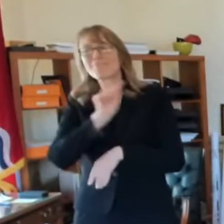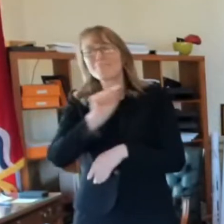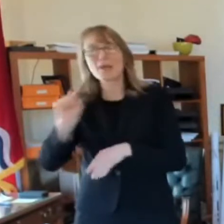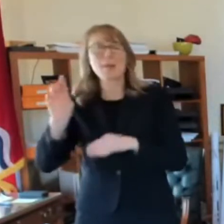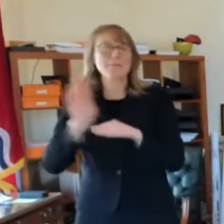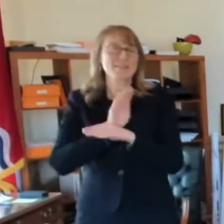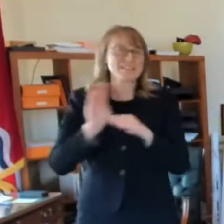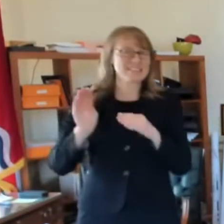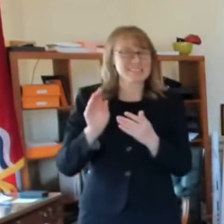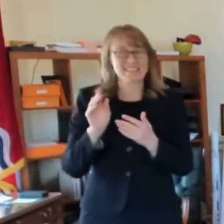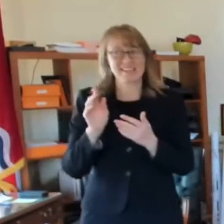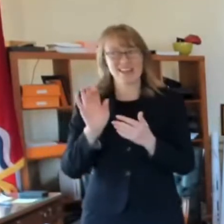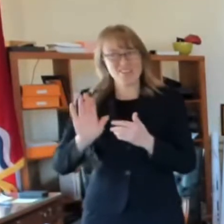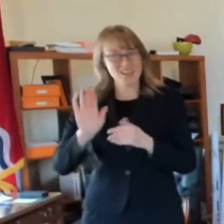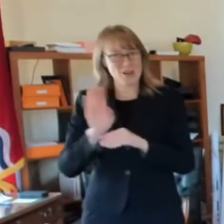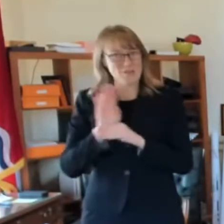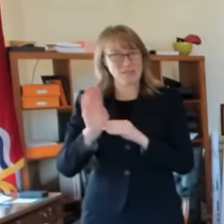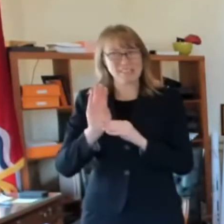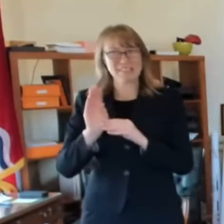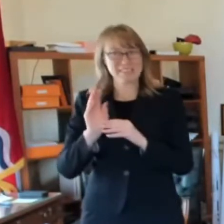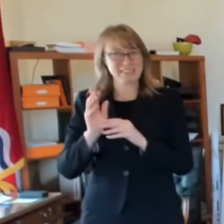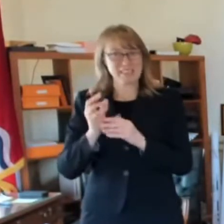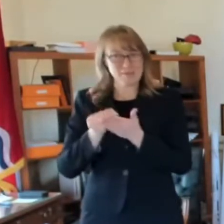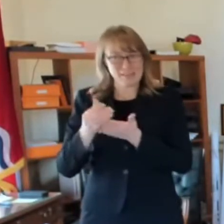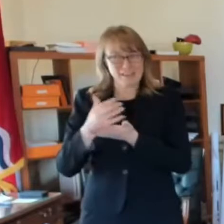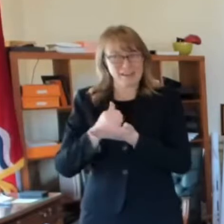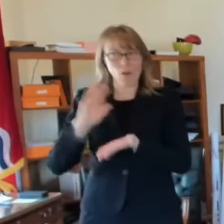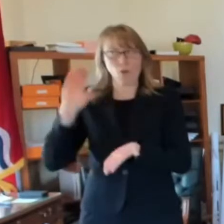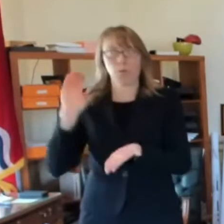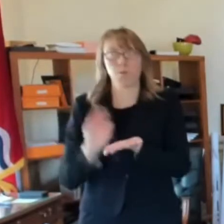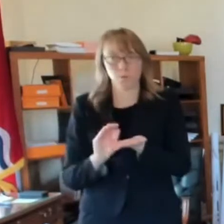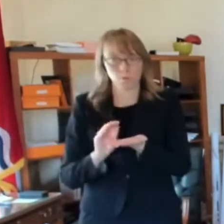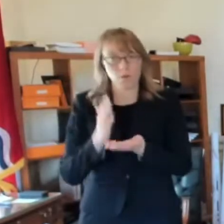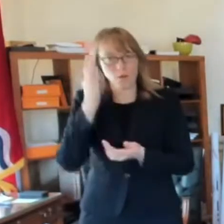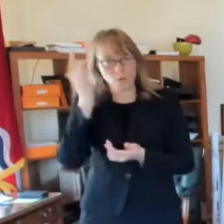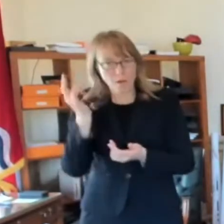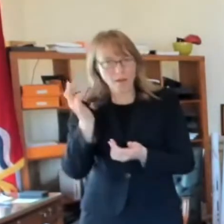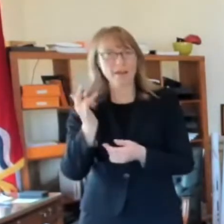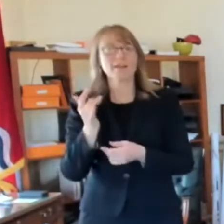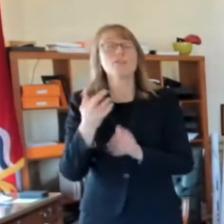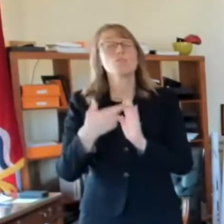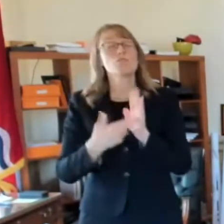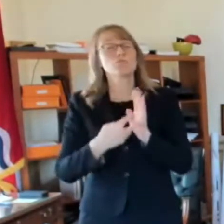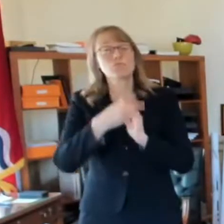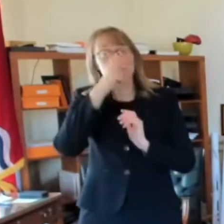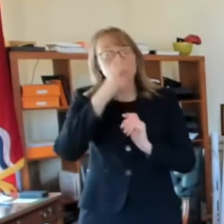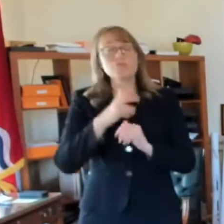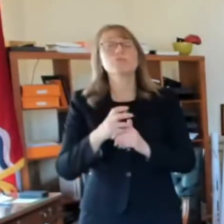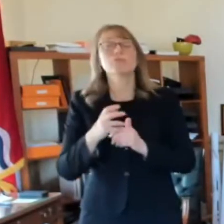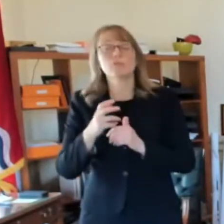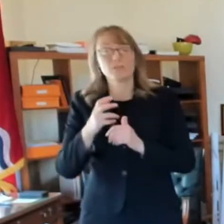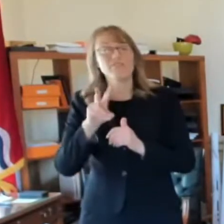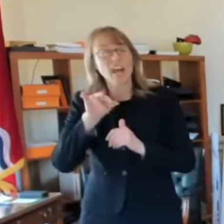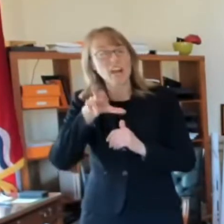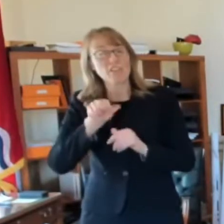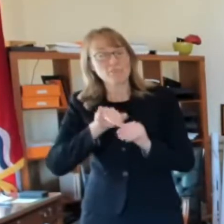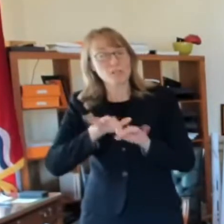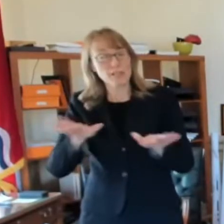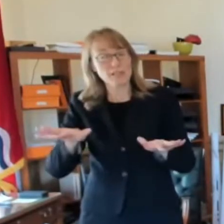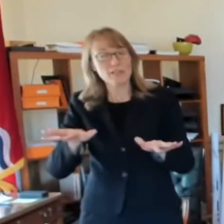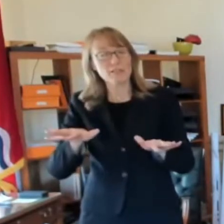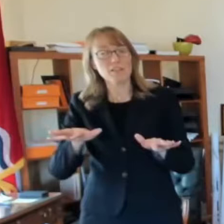so decreased by the restrictions and by the virus. So other businesses can get it as well, but we are giving preference to